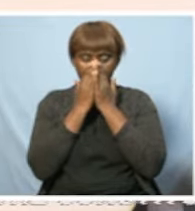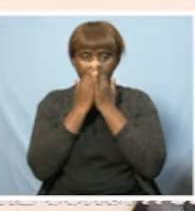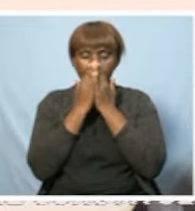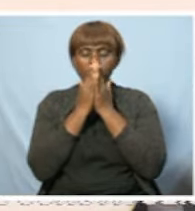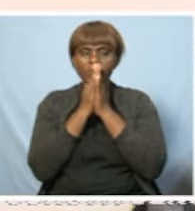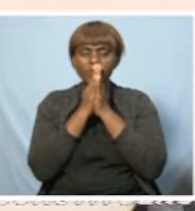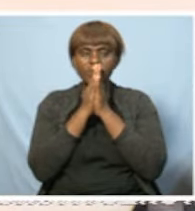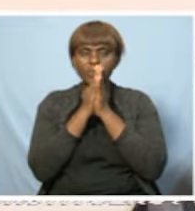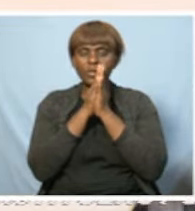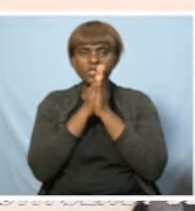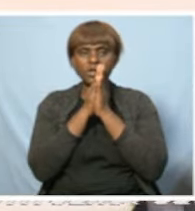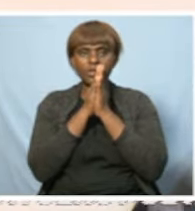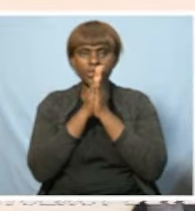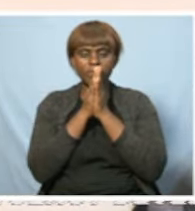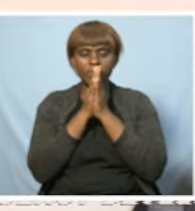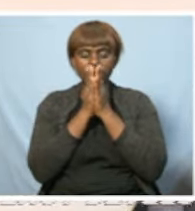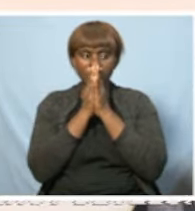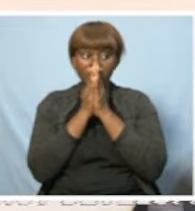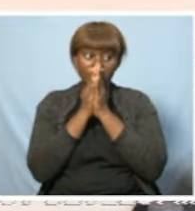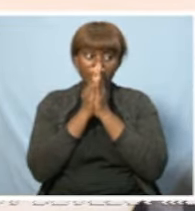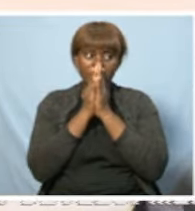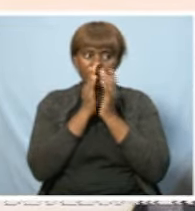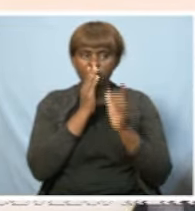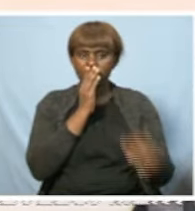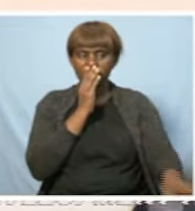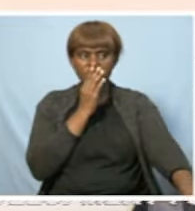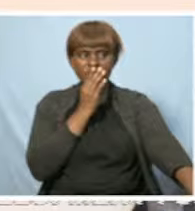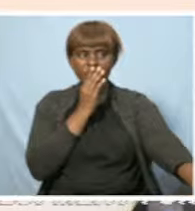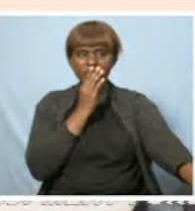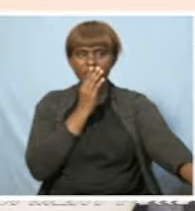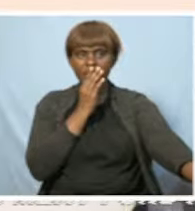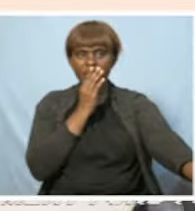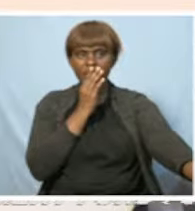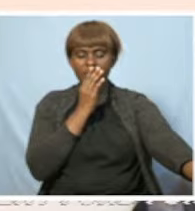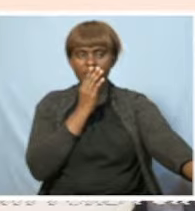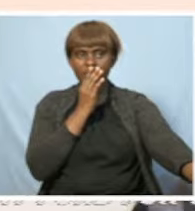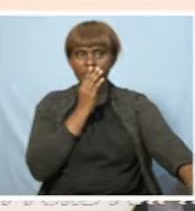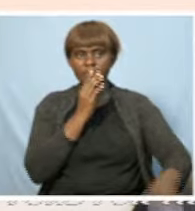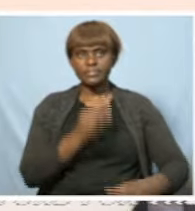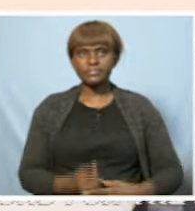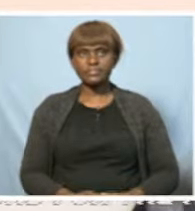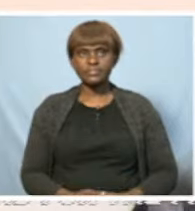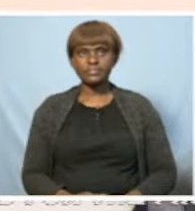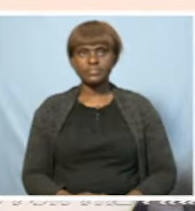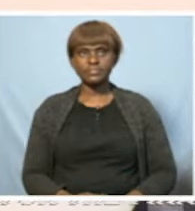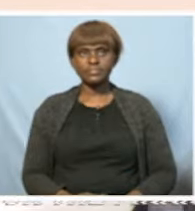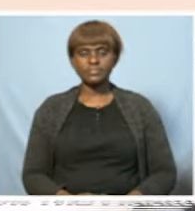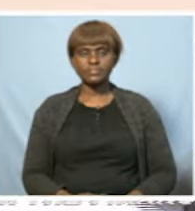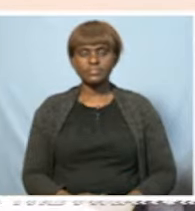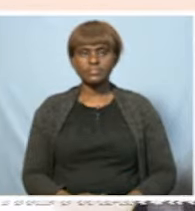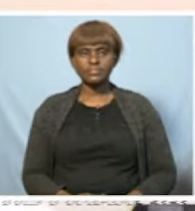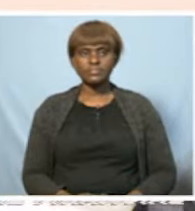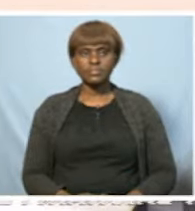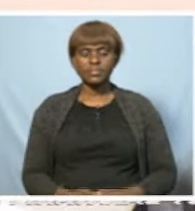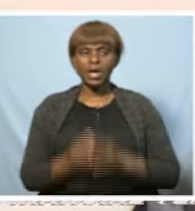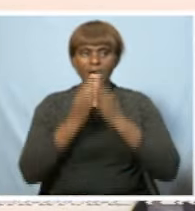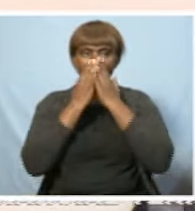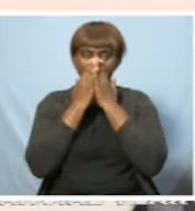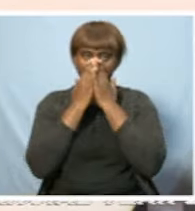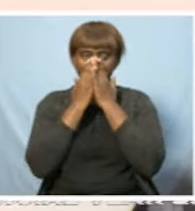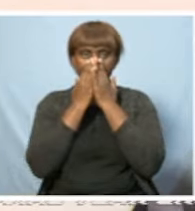contractor and applied for funding from the ministry. Upon non-adherence by the contractor, the contract was terminated by the procurement